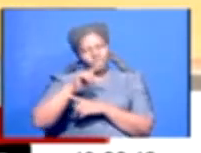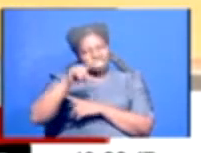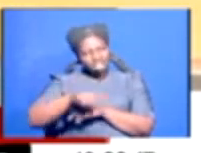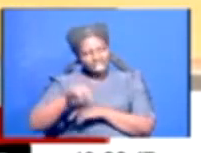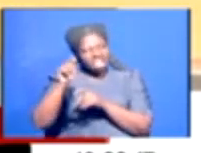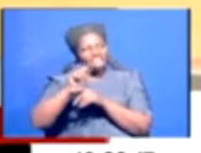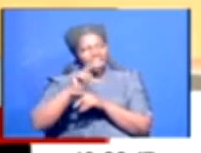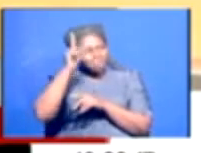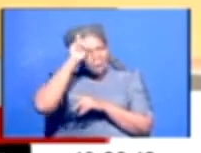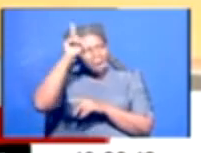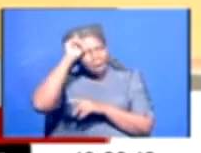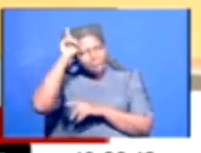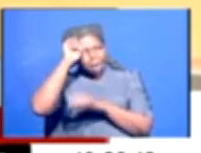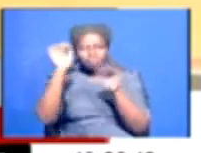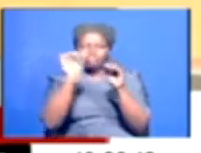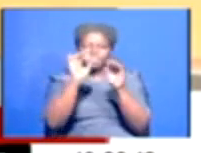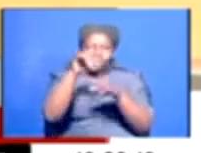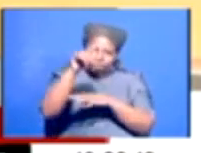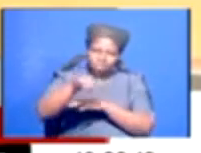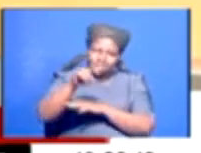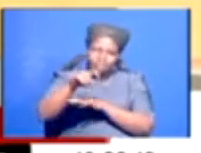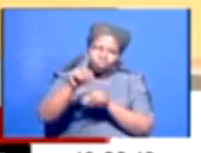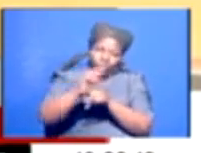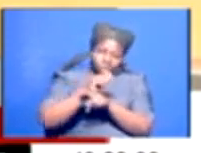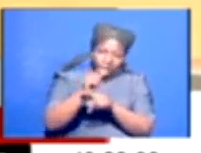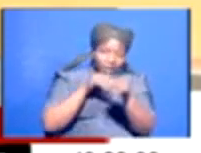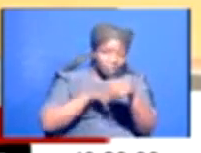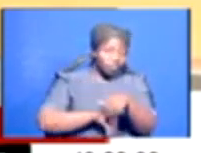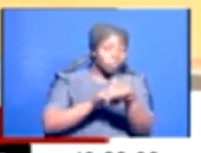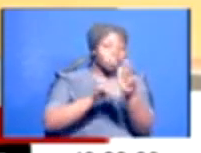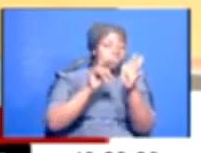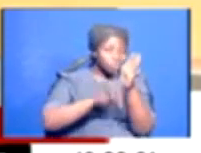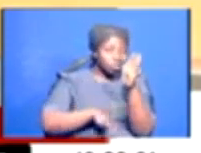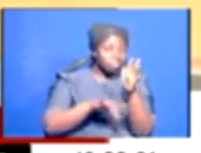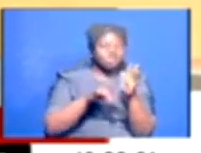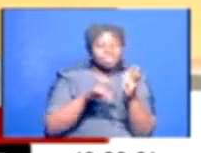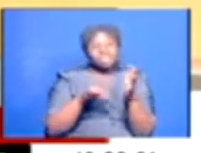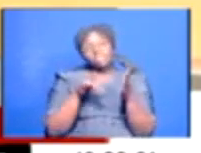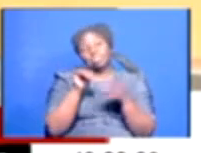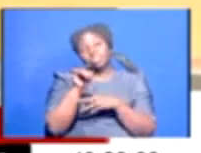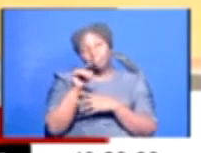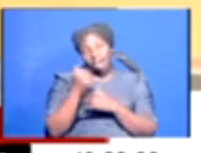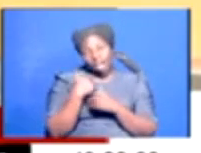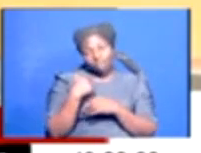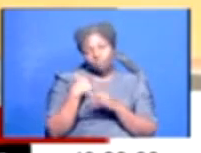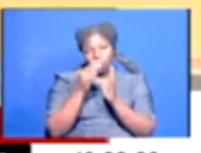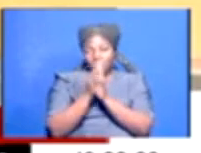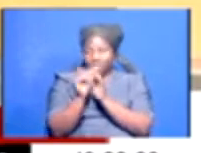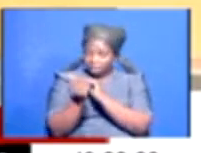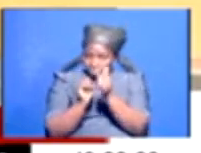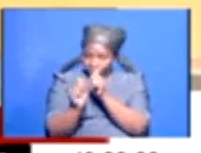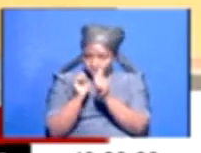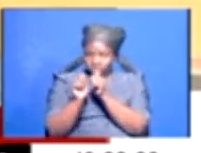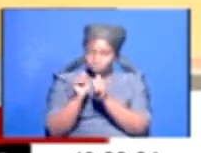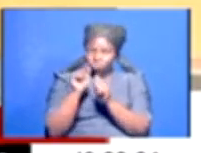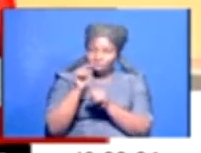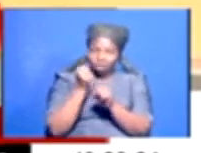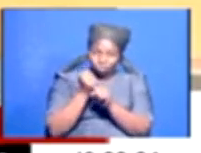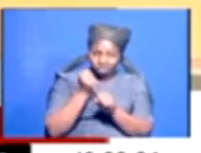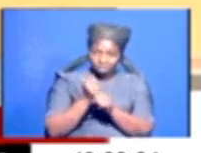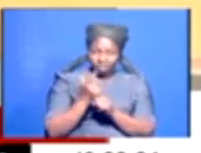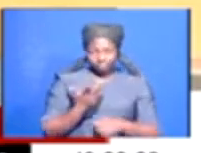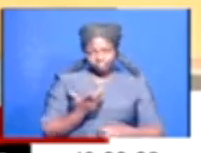You train according to the what you are, event you are doing. You have when you